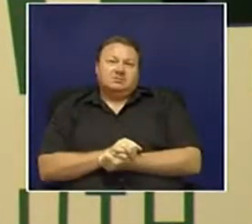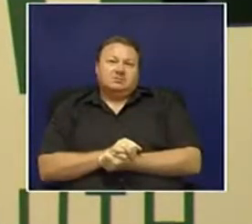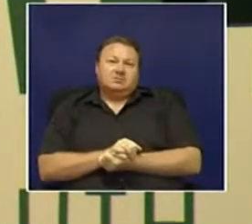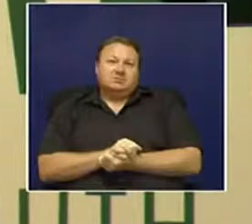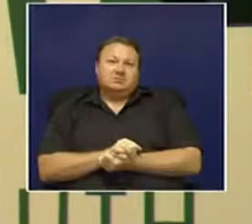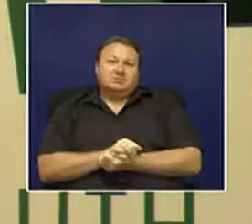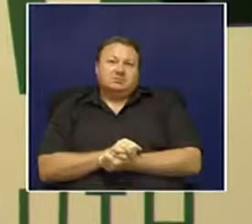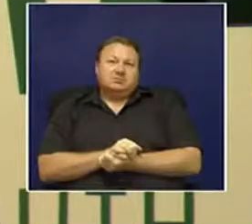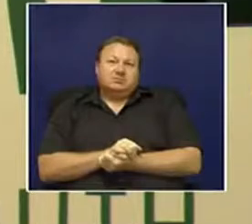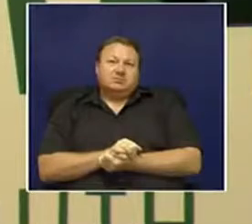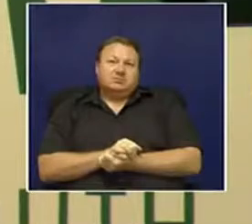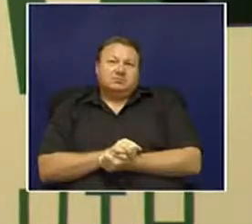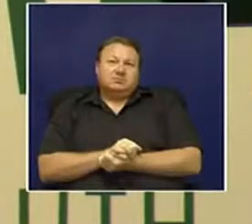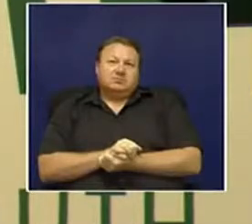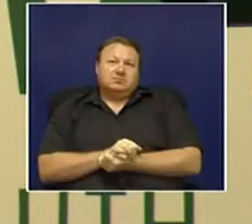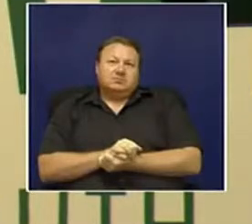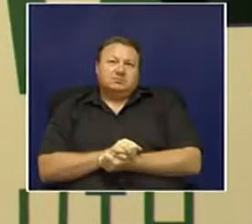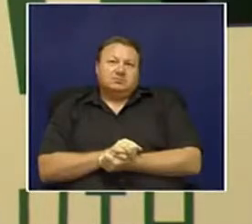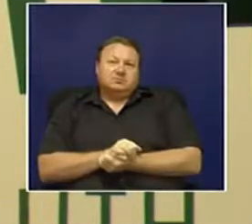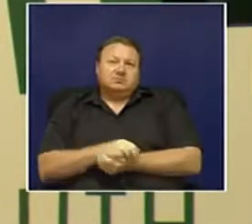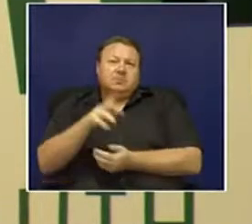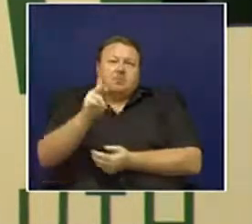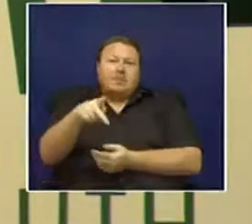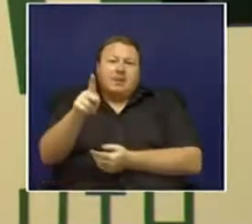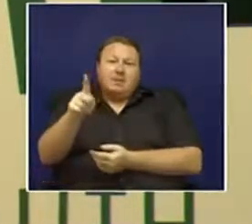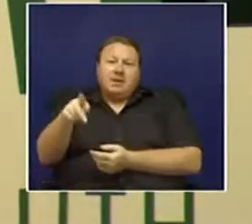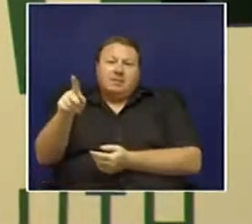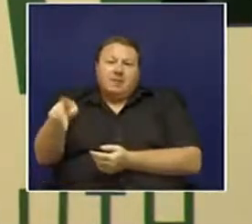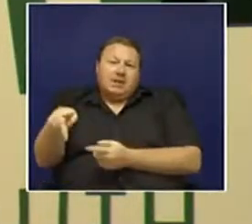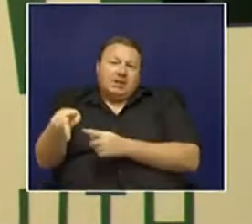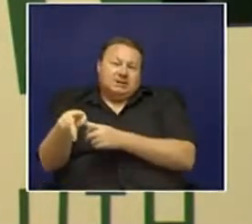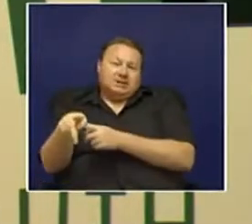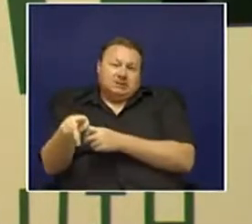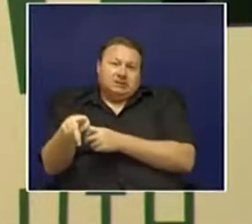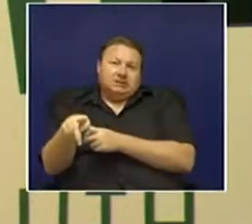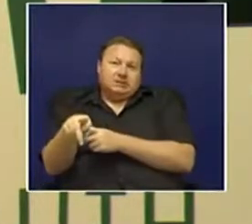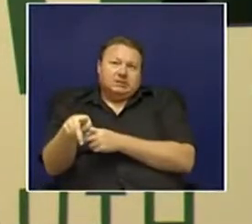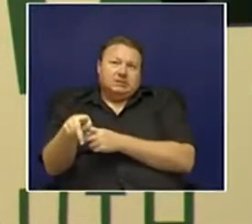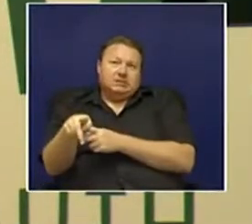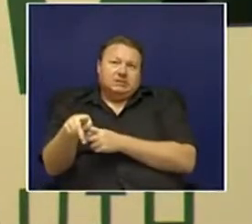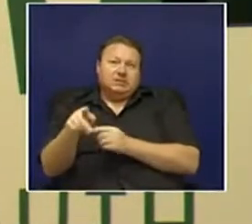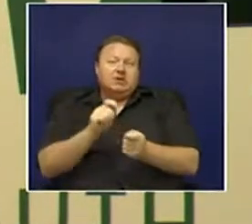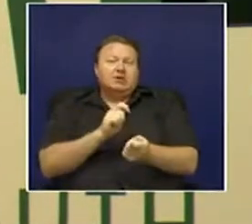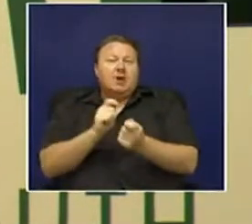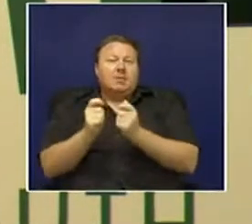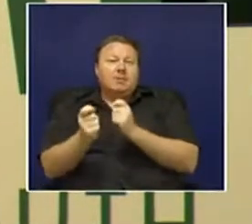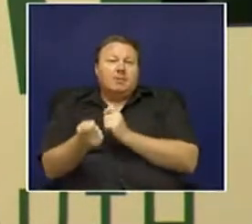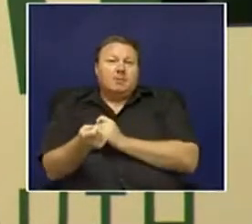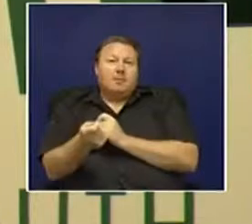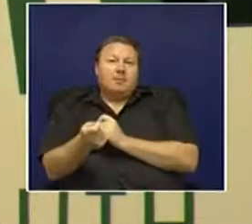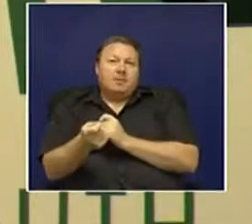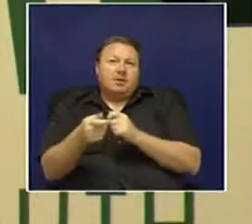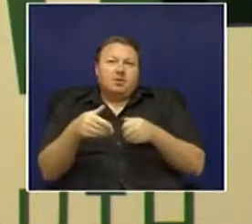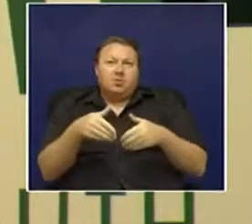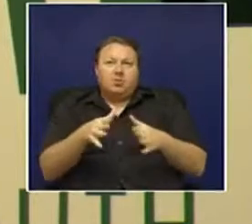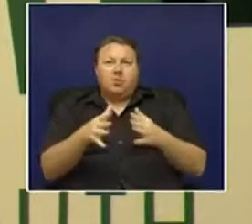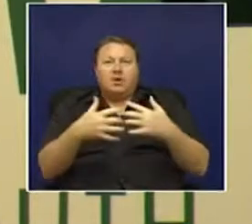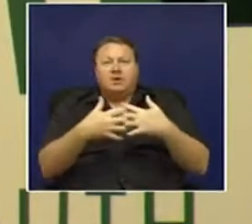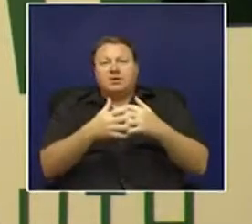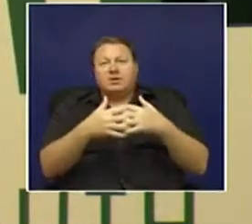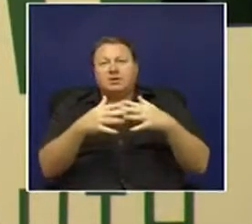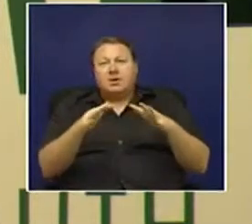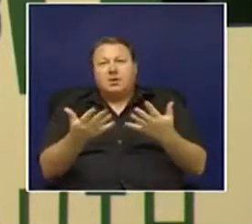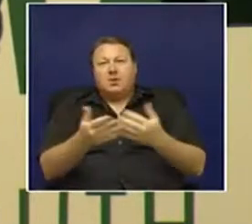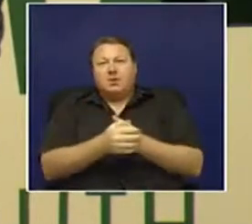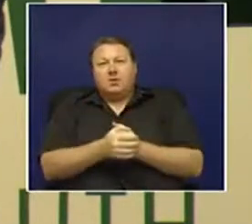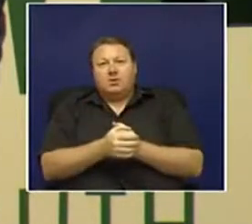On triple Ps, we have amended the triple regulations as we have indicated. There are about 63 projects